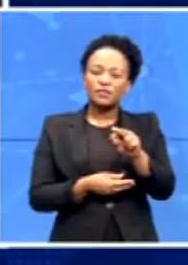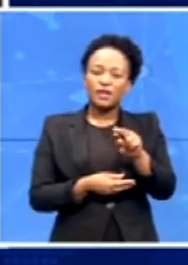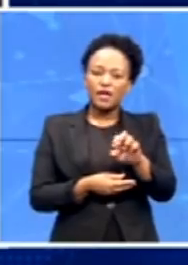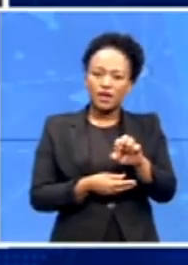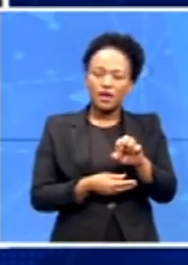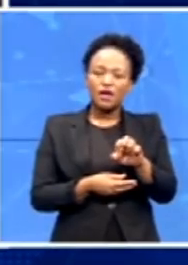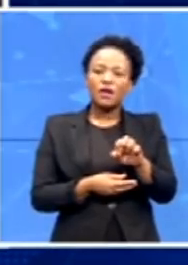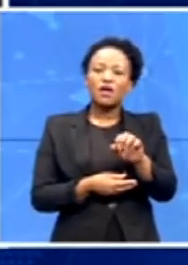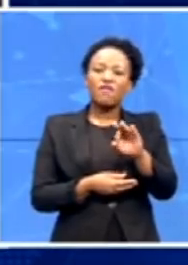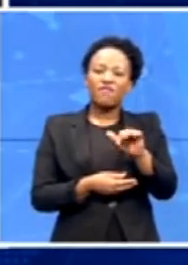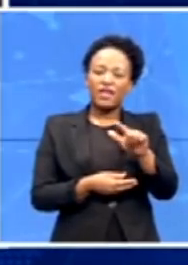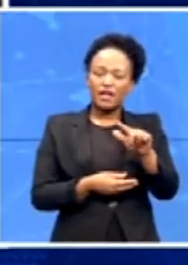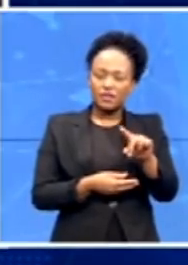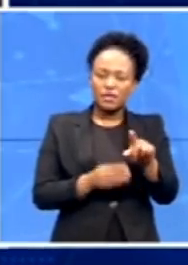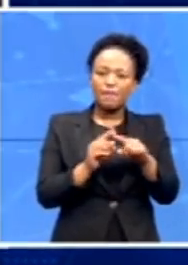Thank you.